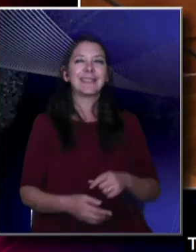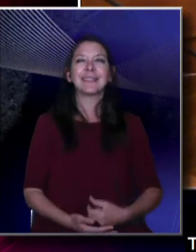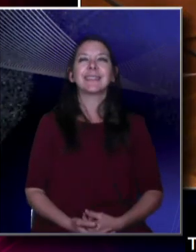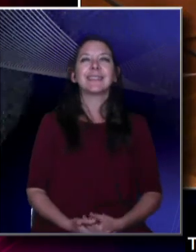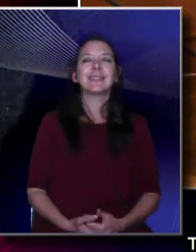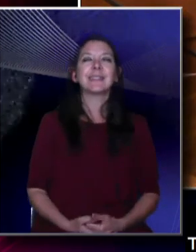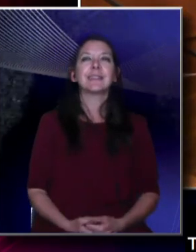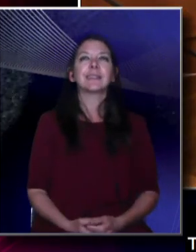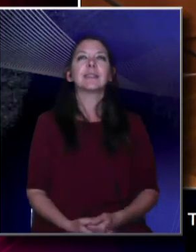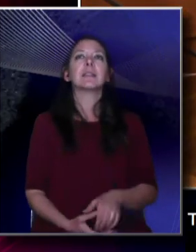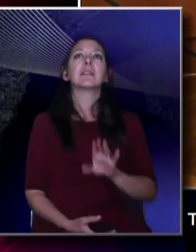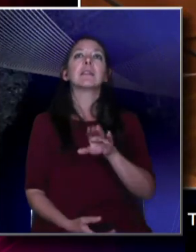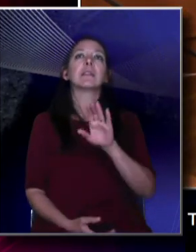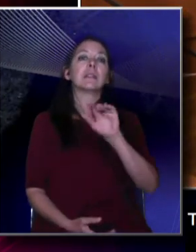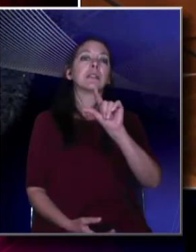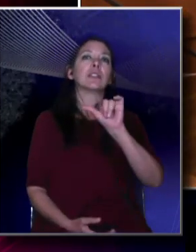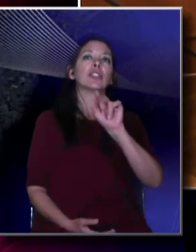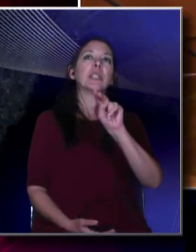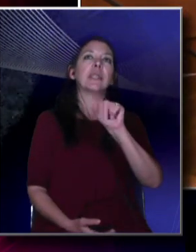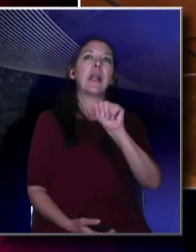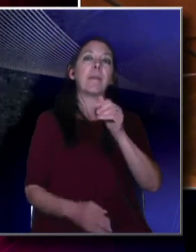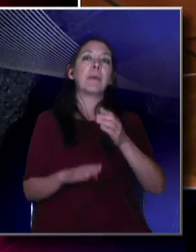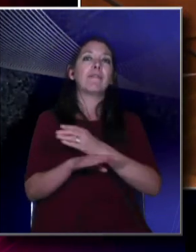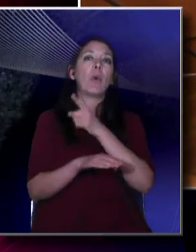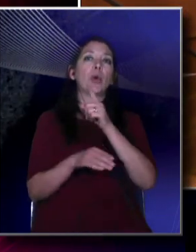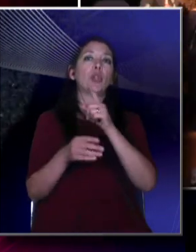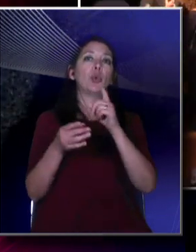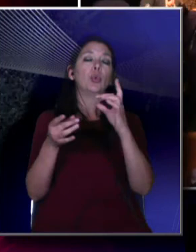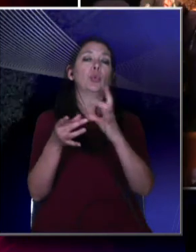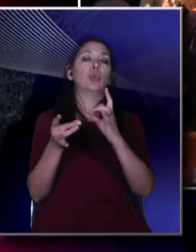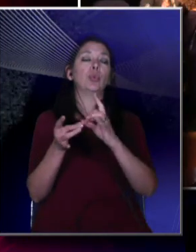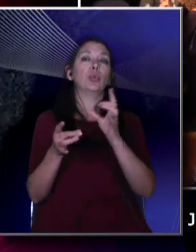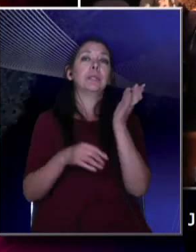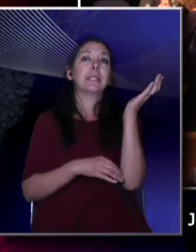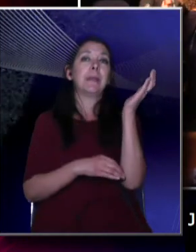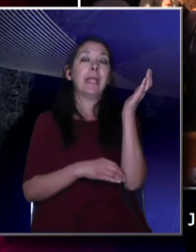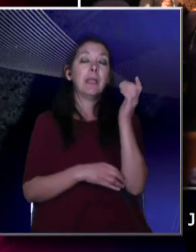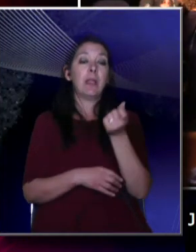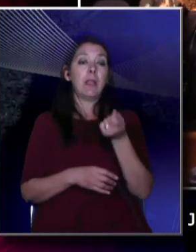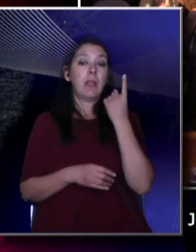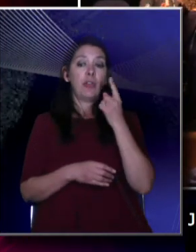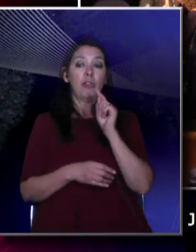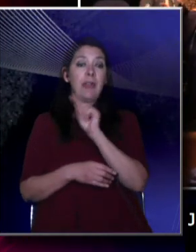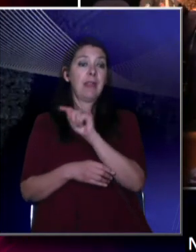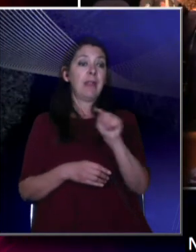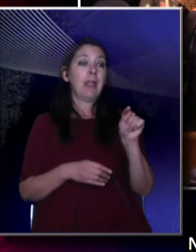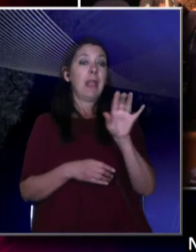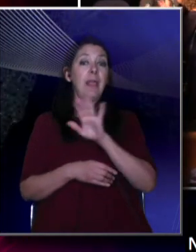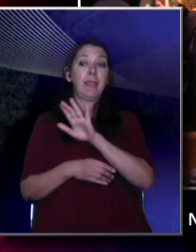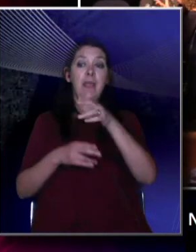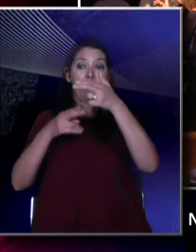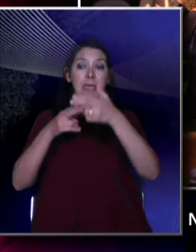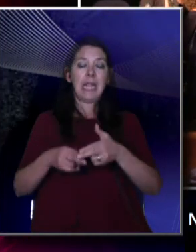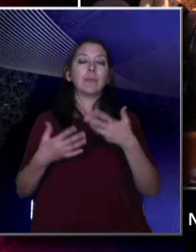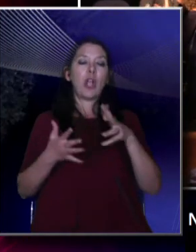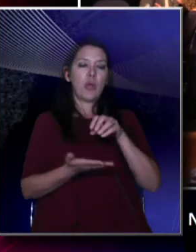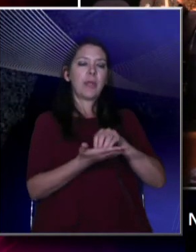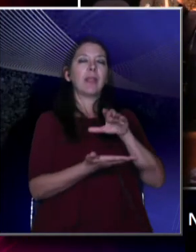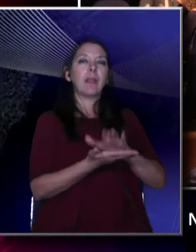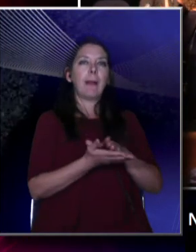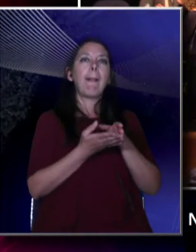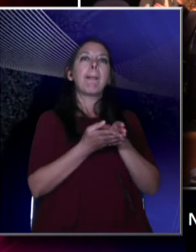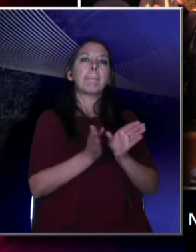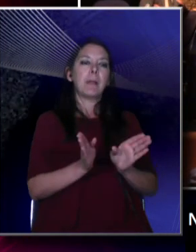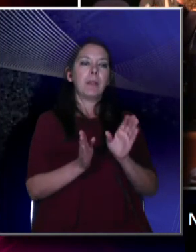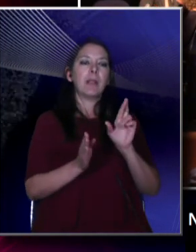Thank you. Gina, before you speak, I'm just going to make sure that everybody understands that the names on these sheets are entered into the public record, so there will be a